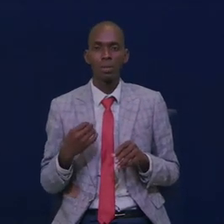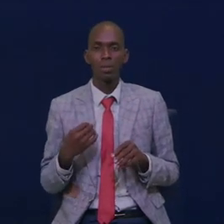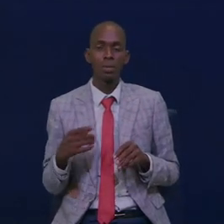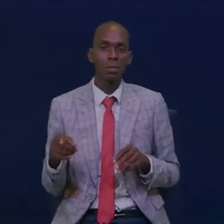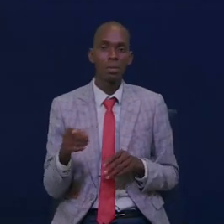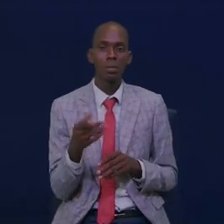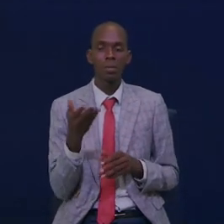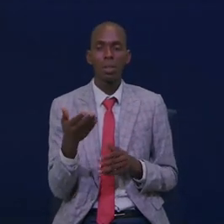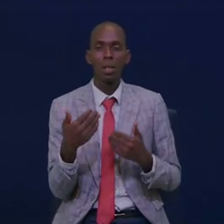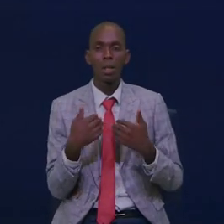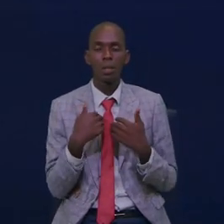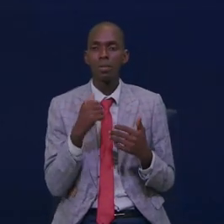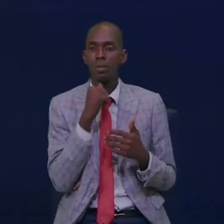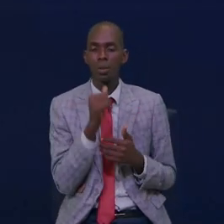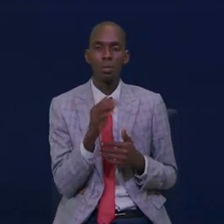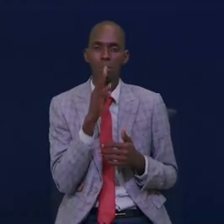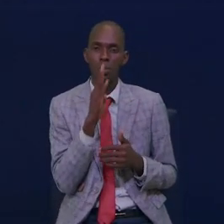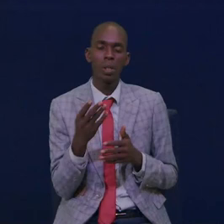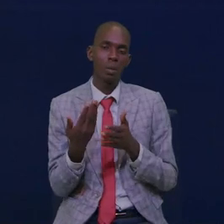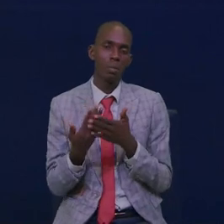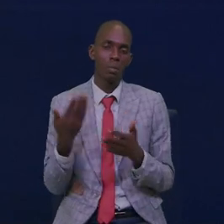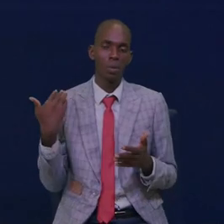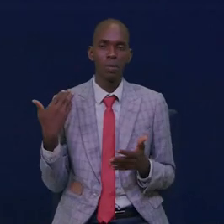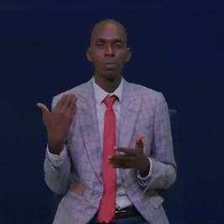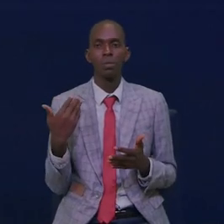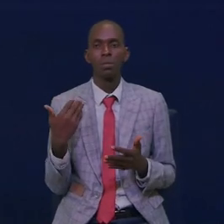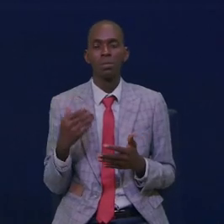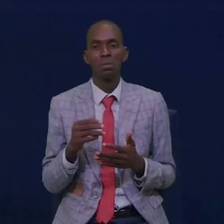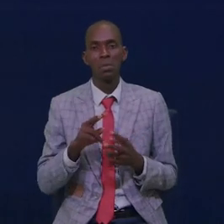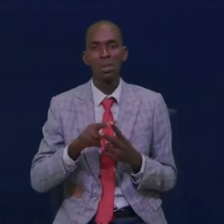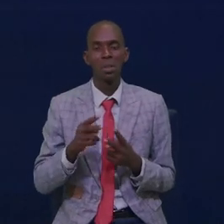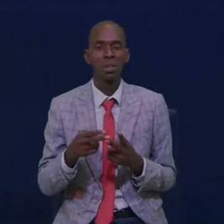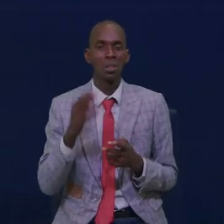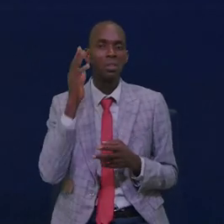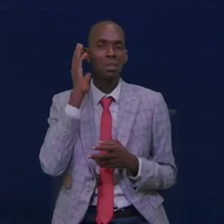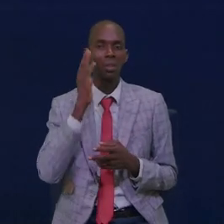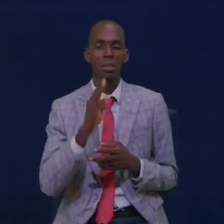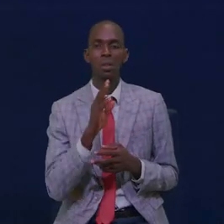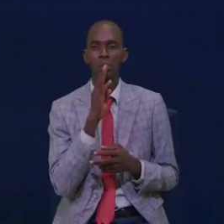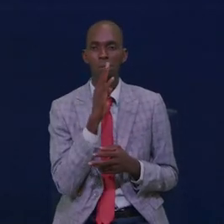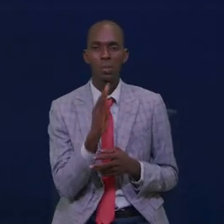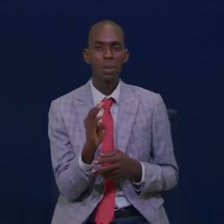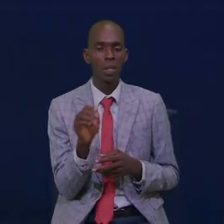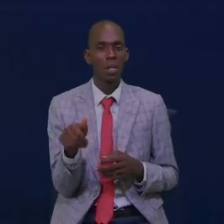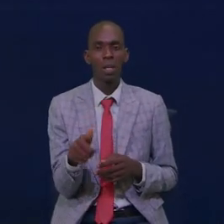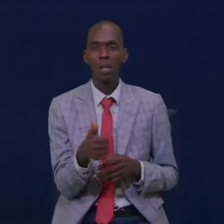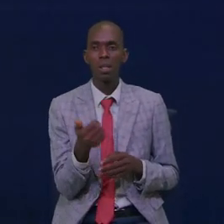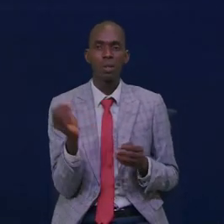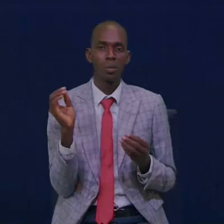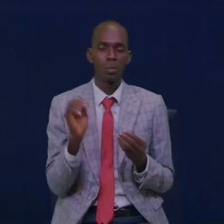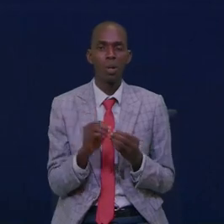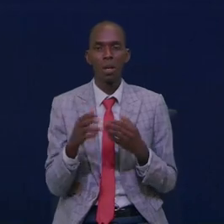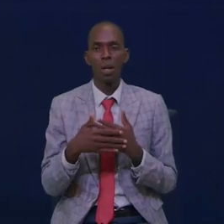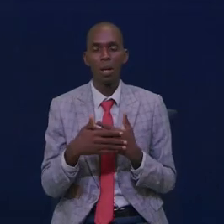not been ever the like, neither shall be any more